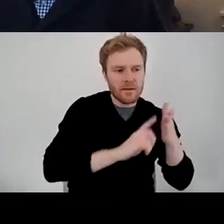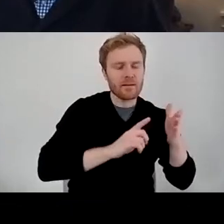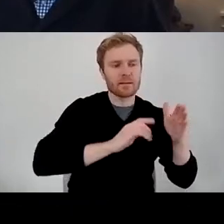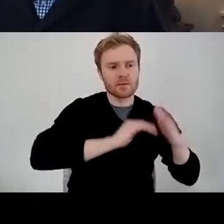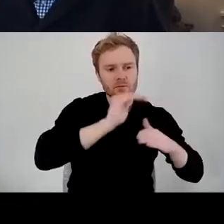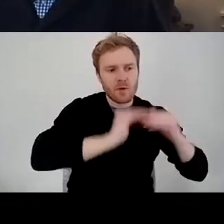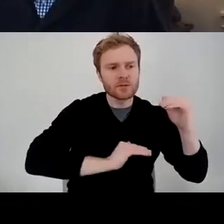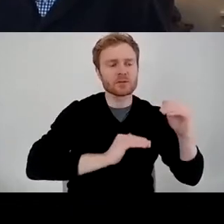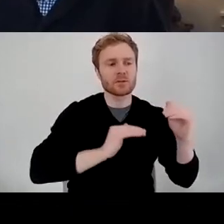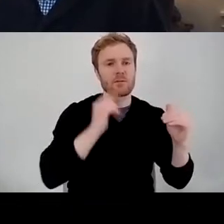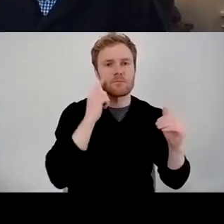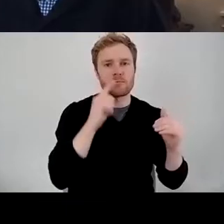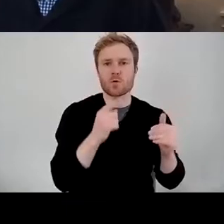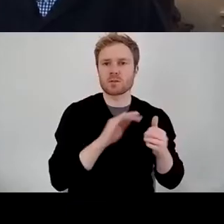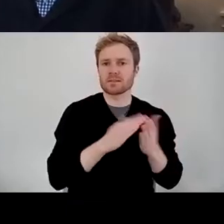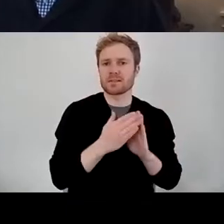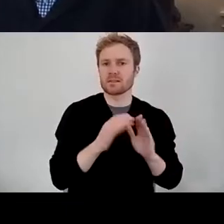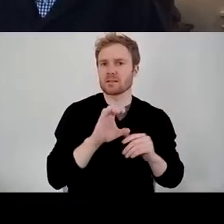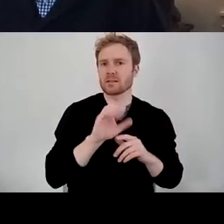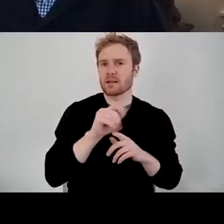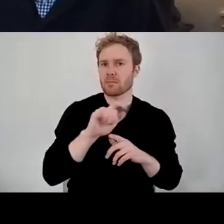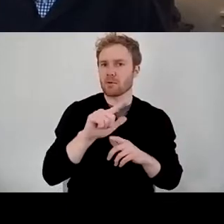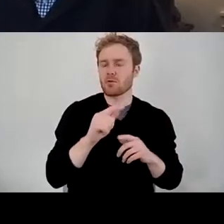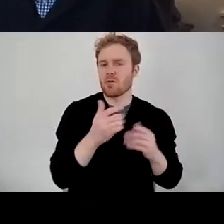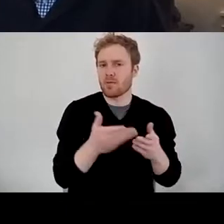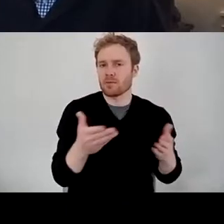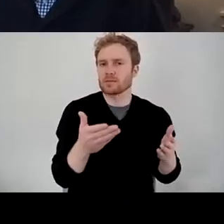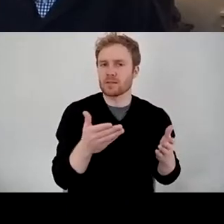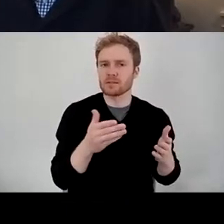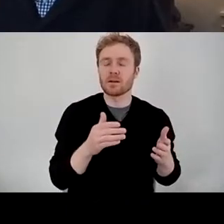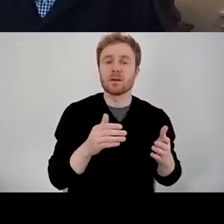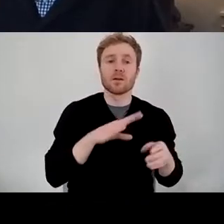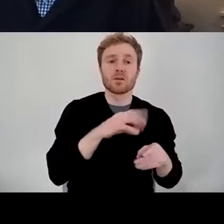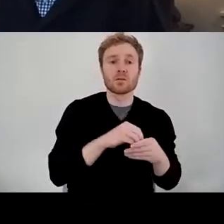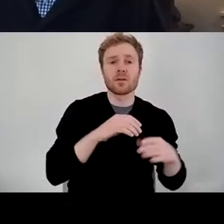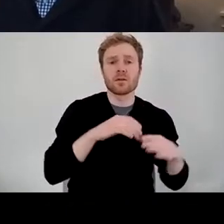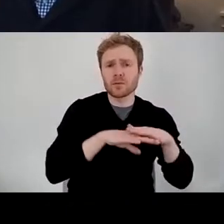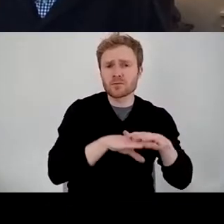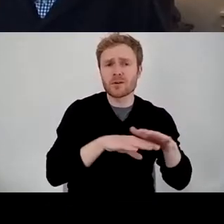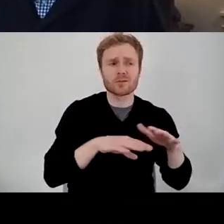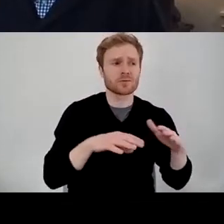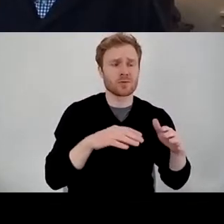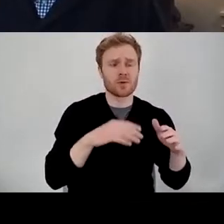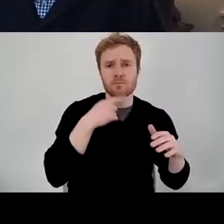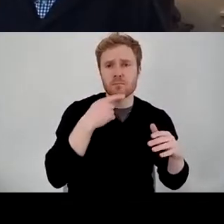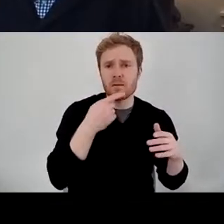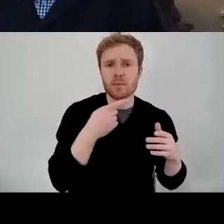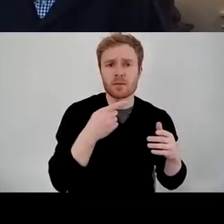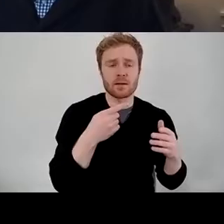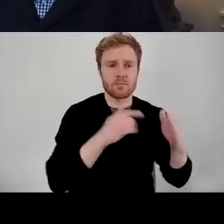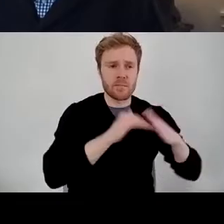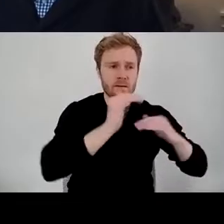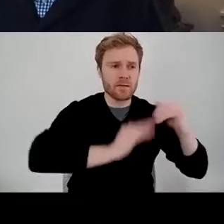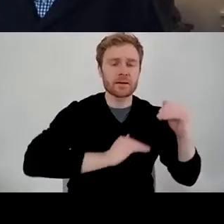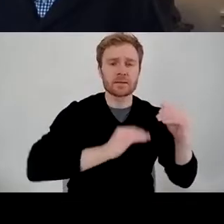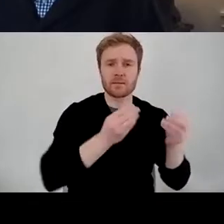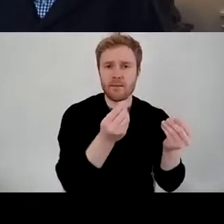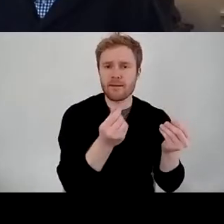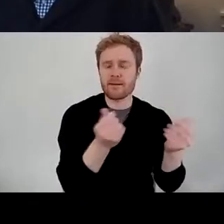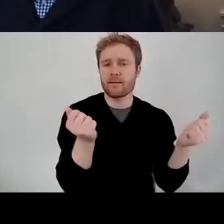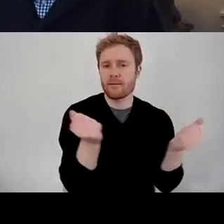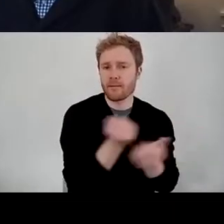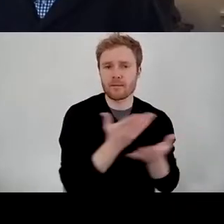services, including planning, architectural engineering, and real estate services, as well as construction